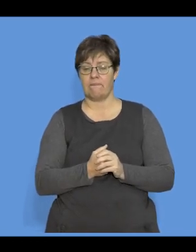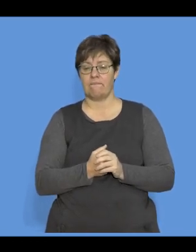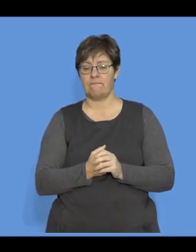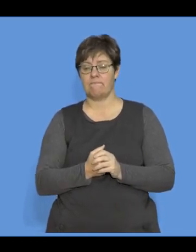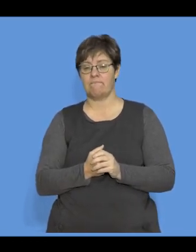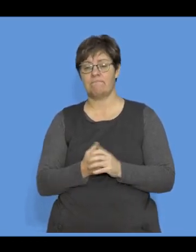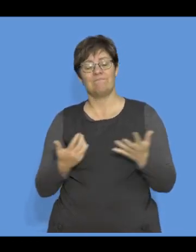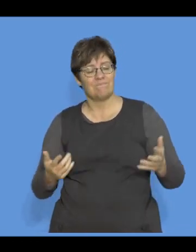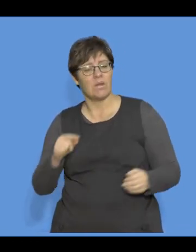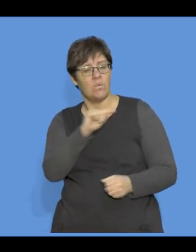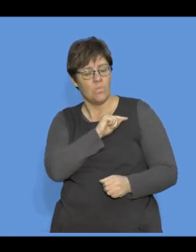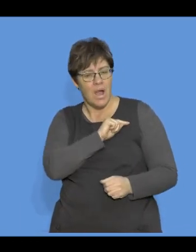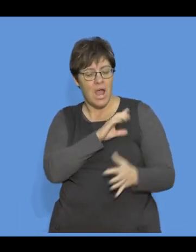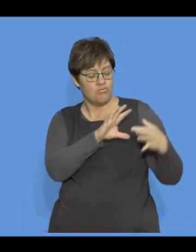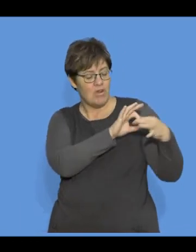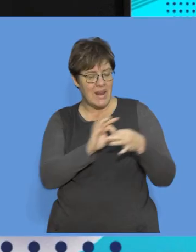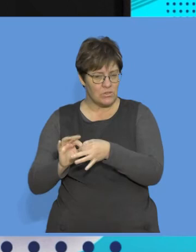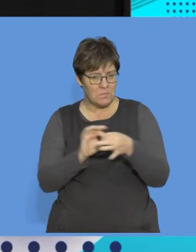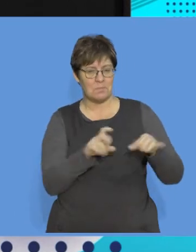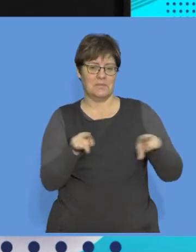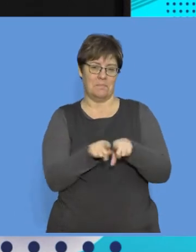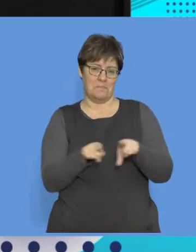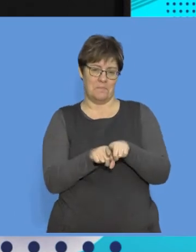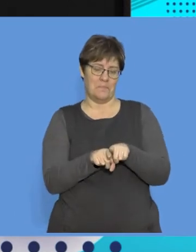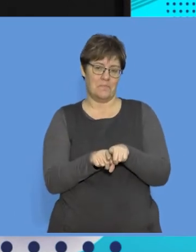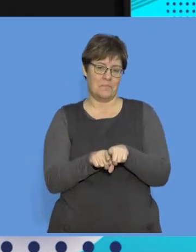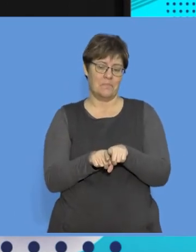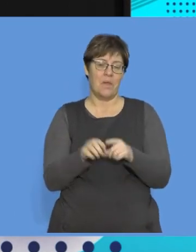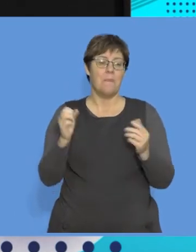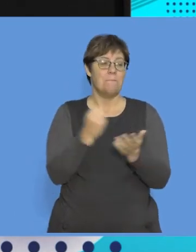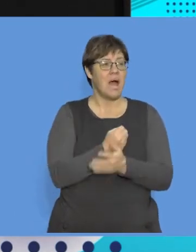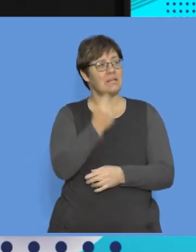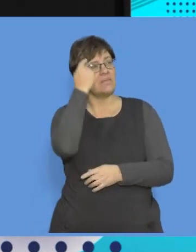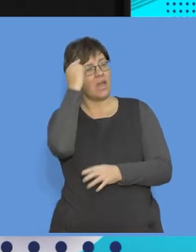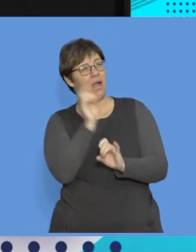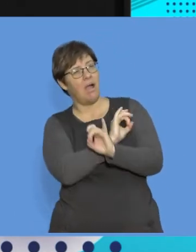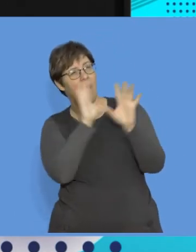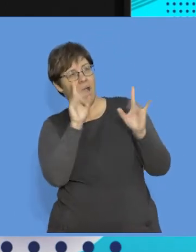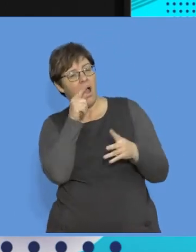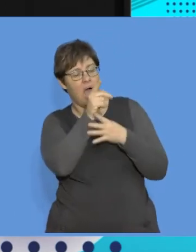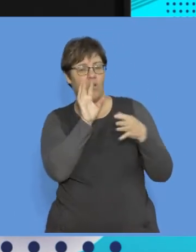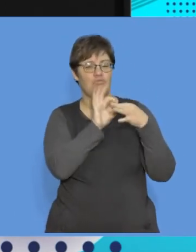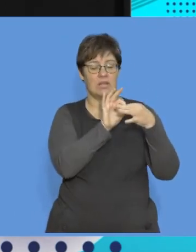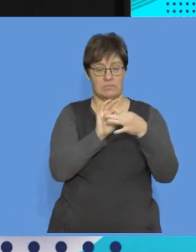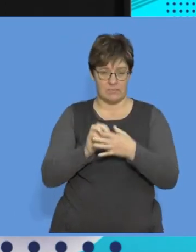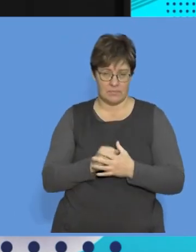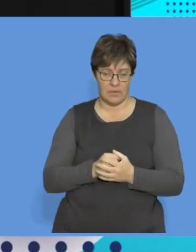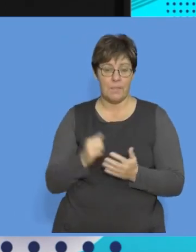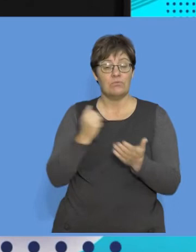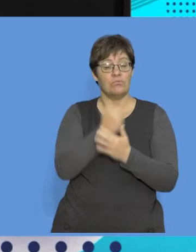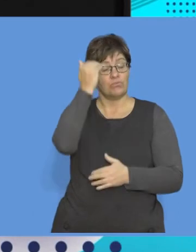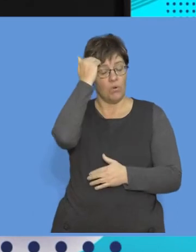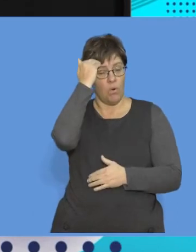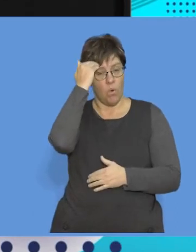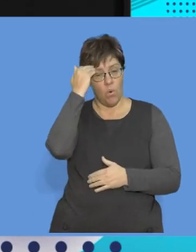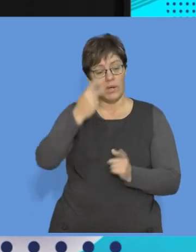the relationships are the same, and you need to be able to think through those relationships. You need to know that if you